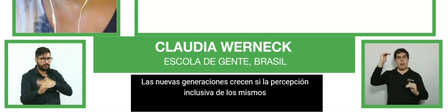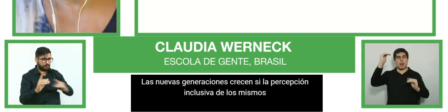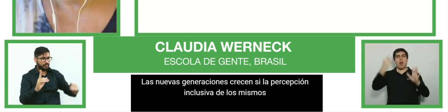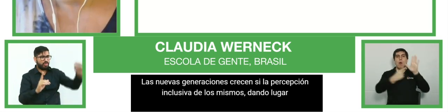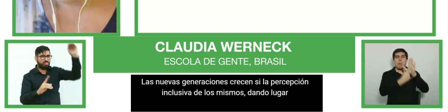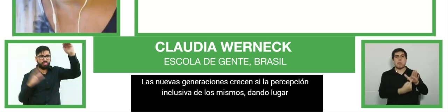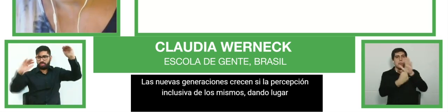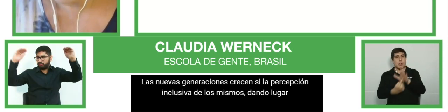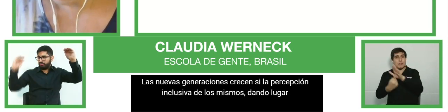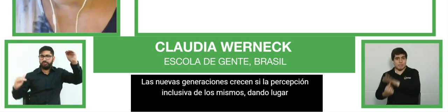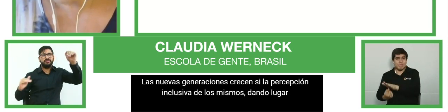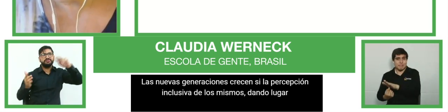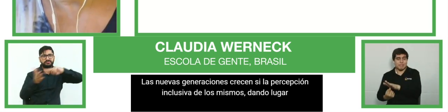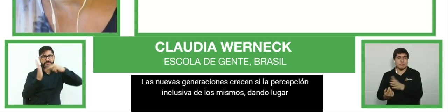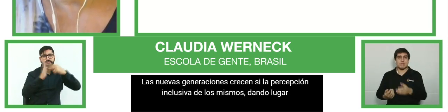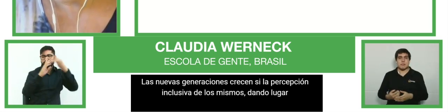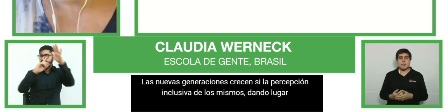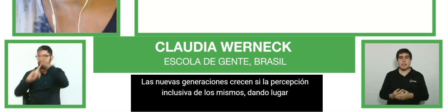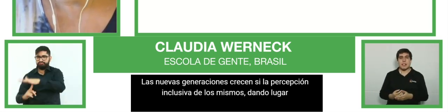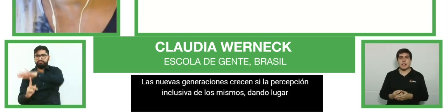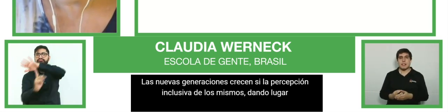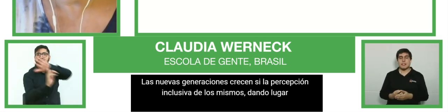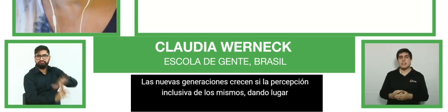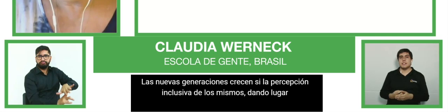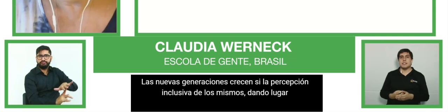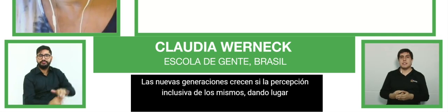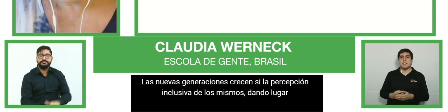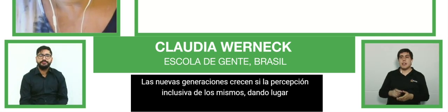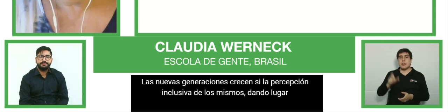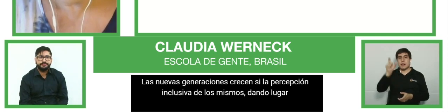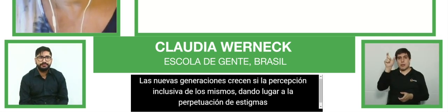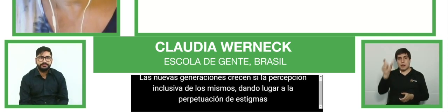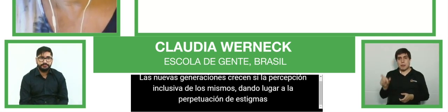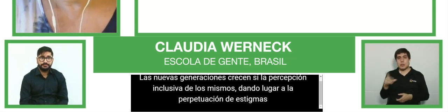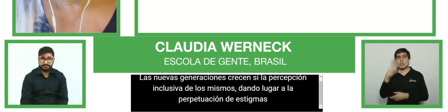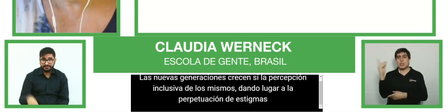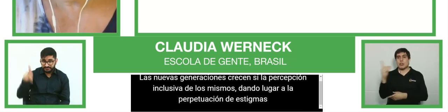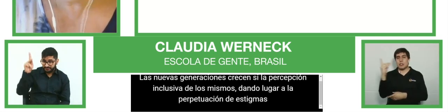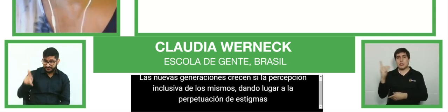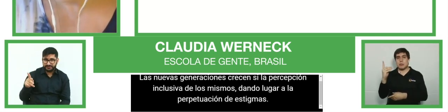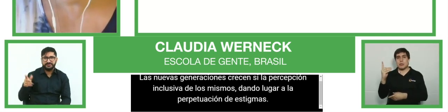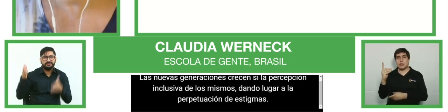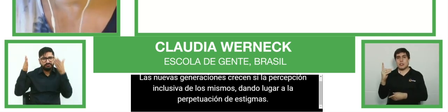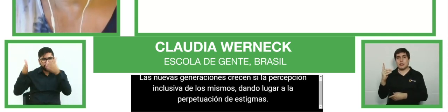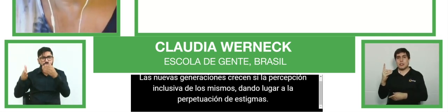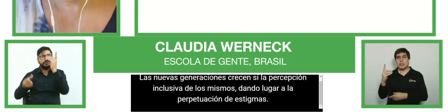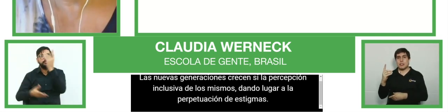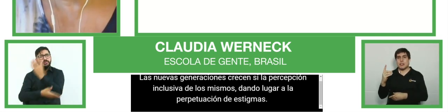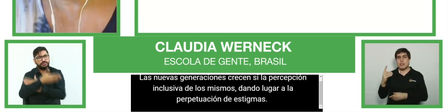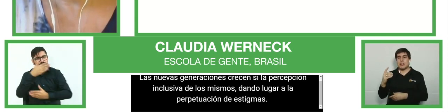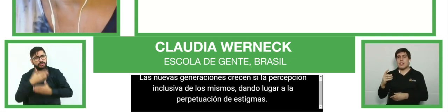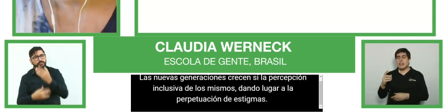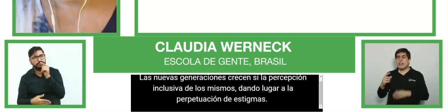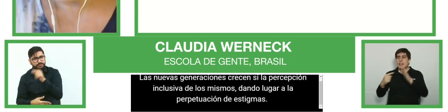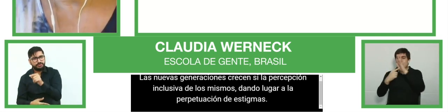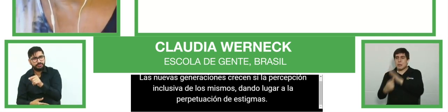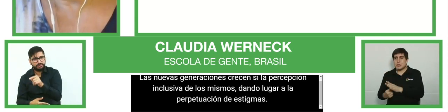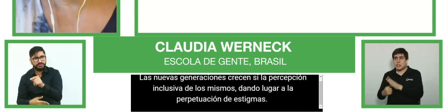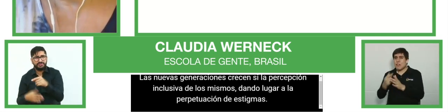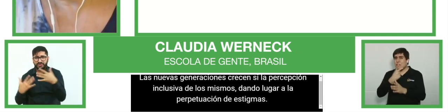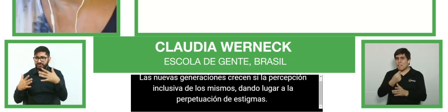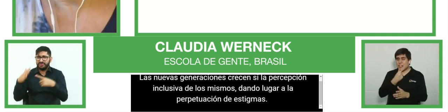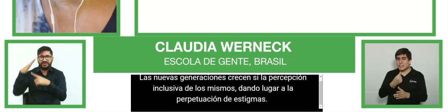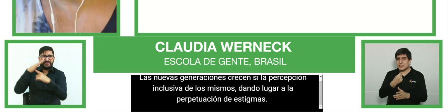how we can discriminate people with disabilities now, how difficult it is to discriminate, or how easy it is to